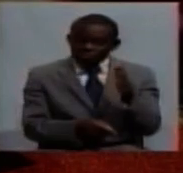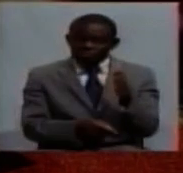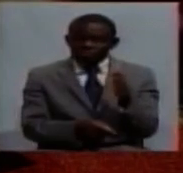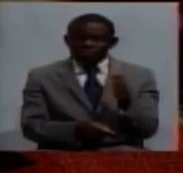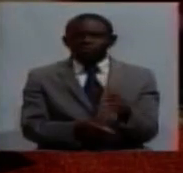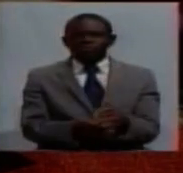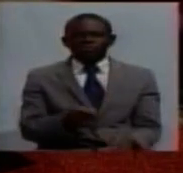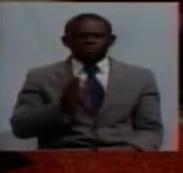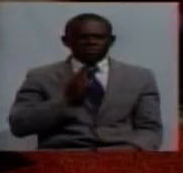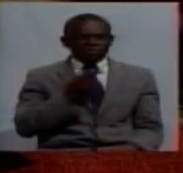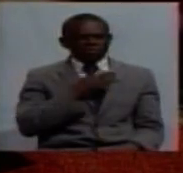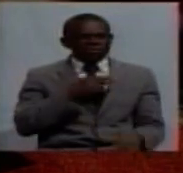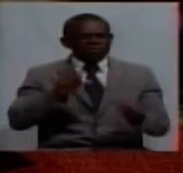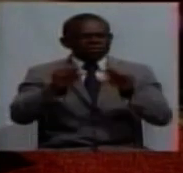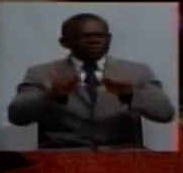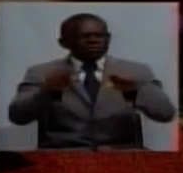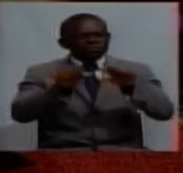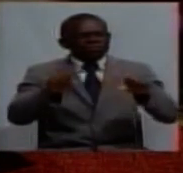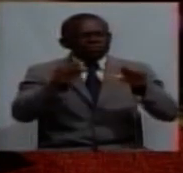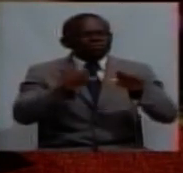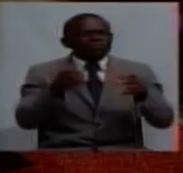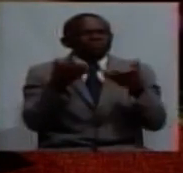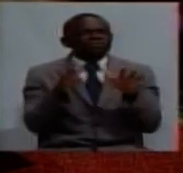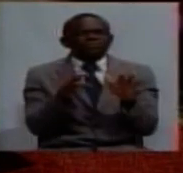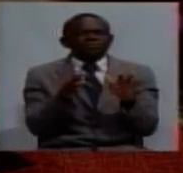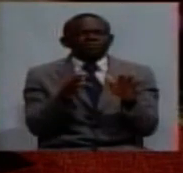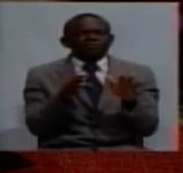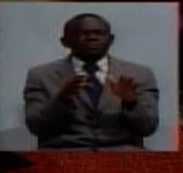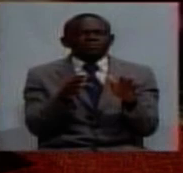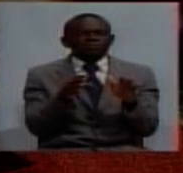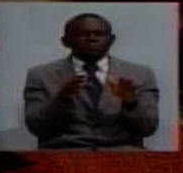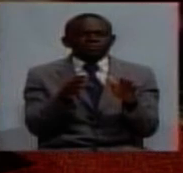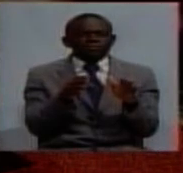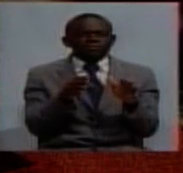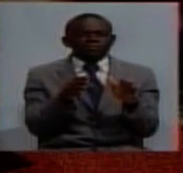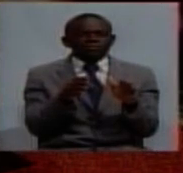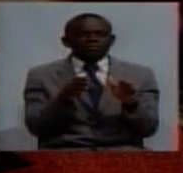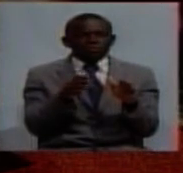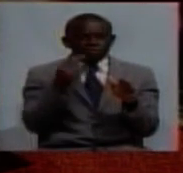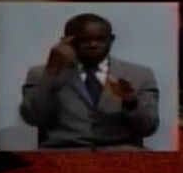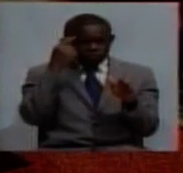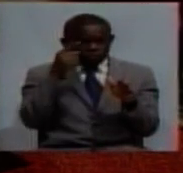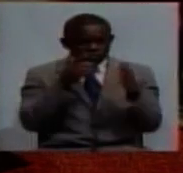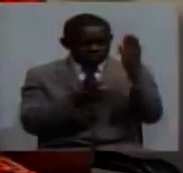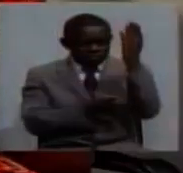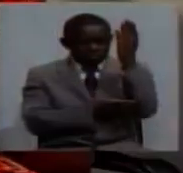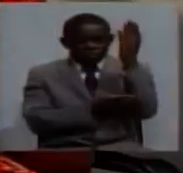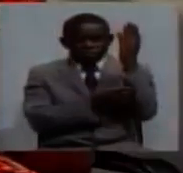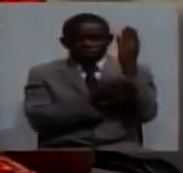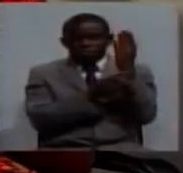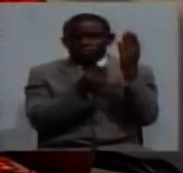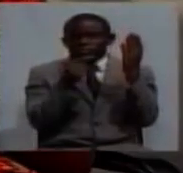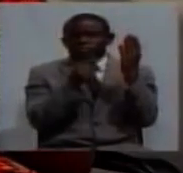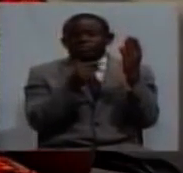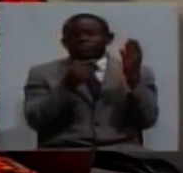looking at development, we also want to look at the entire value chain, which maybe we have not done. And so we're still